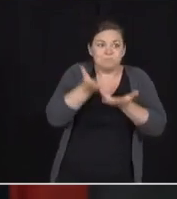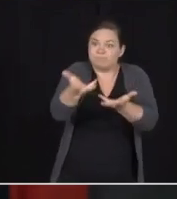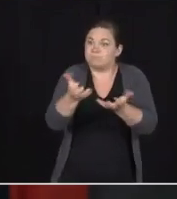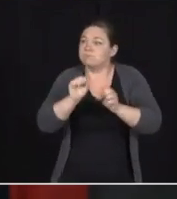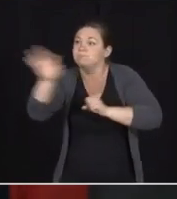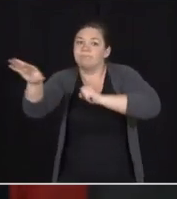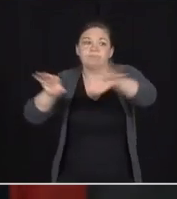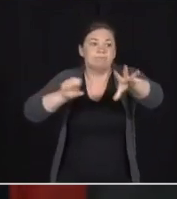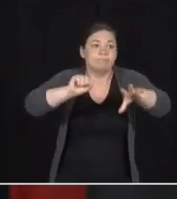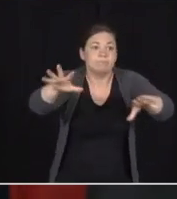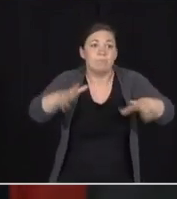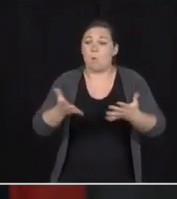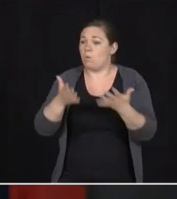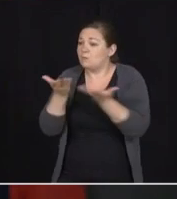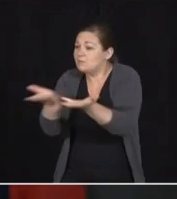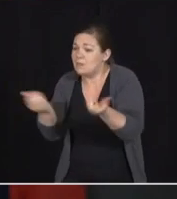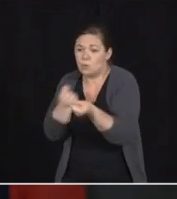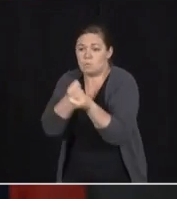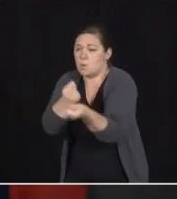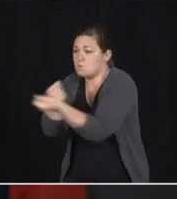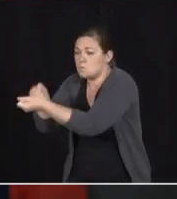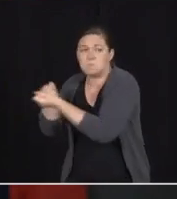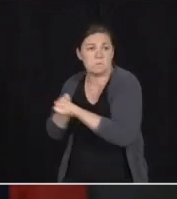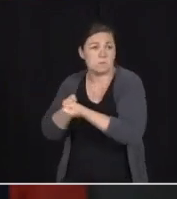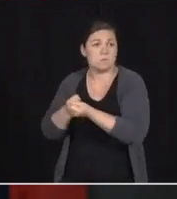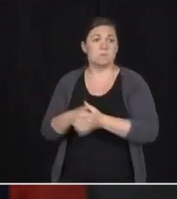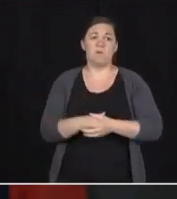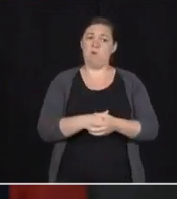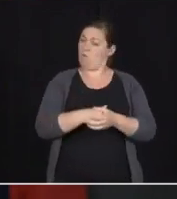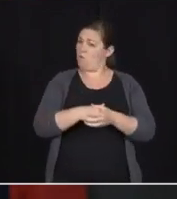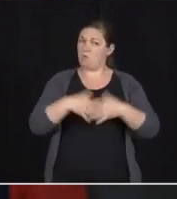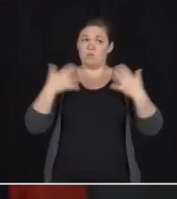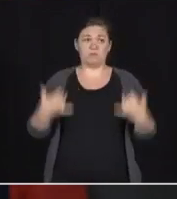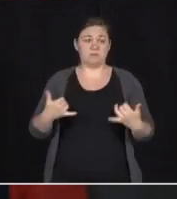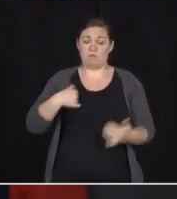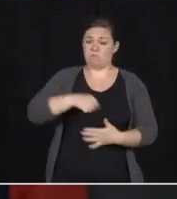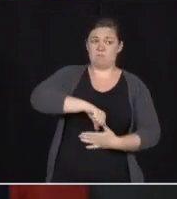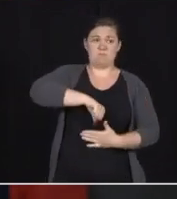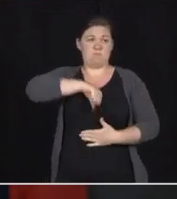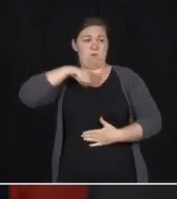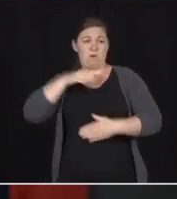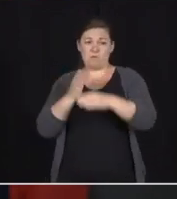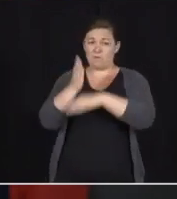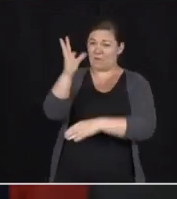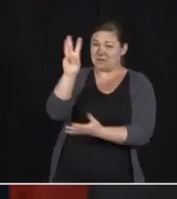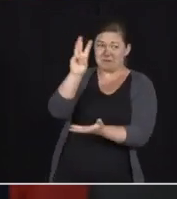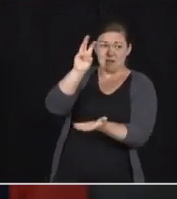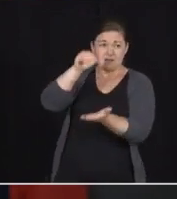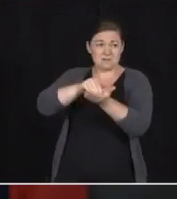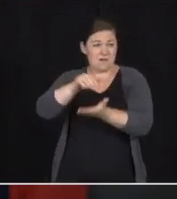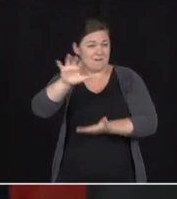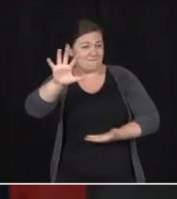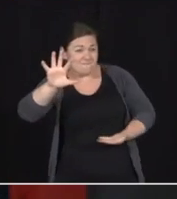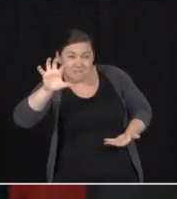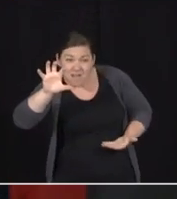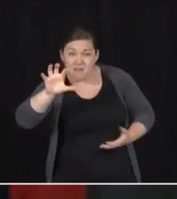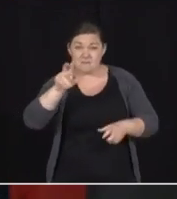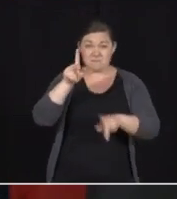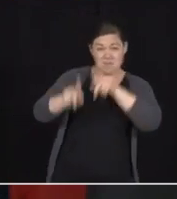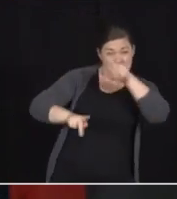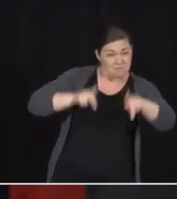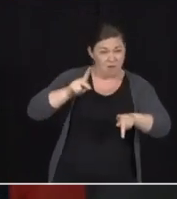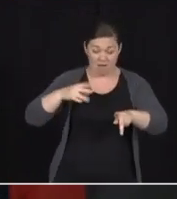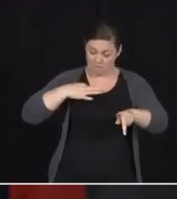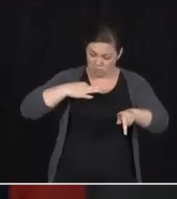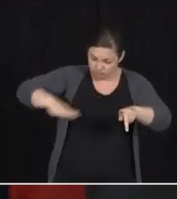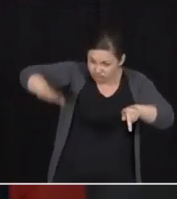need. Today, I'm so proud. Over 6,500 Ontarians answered this call. That's